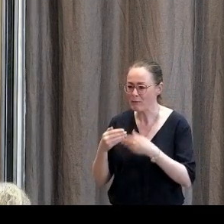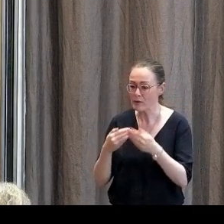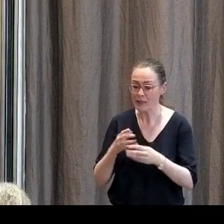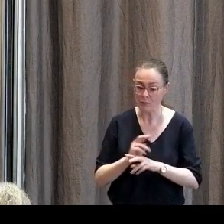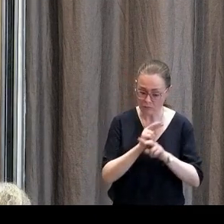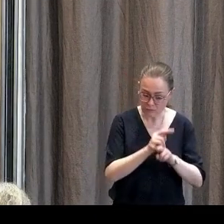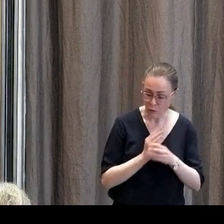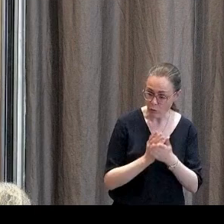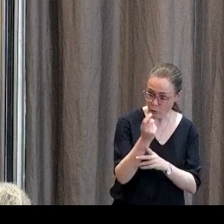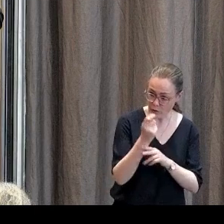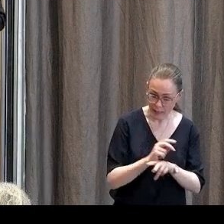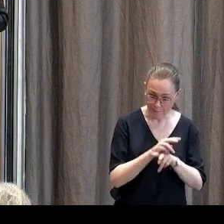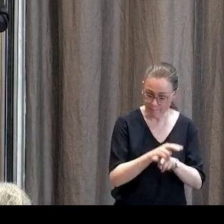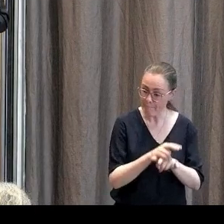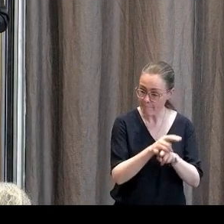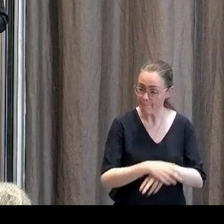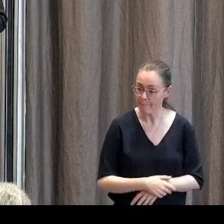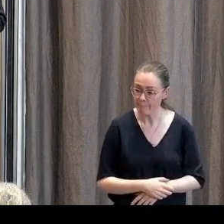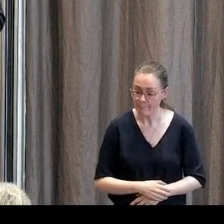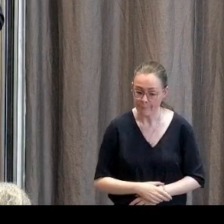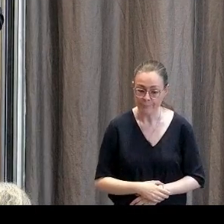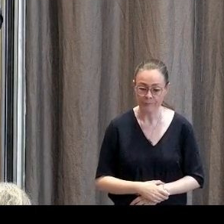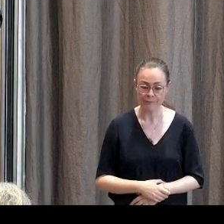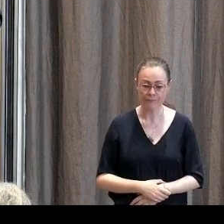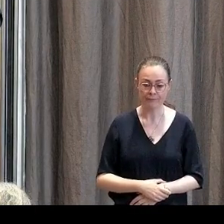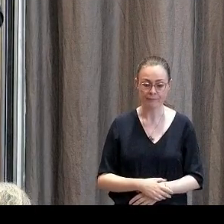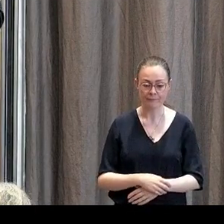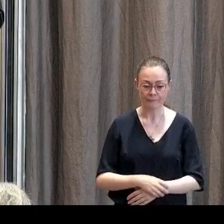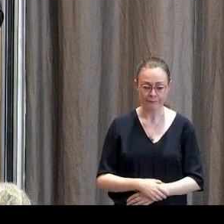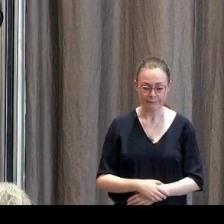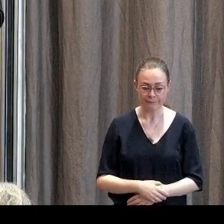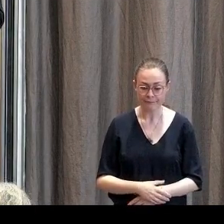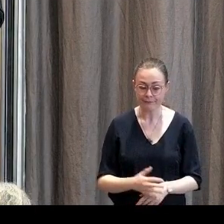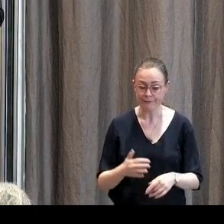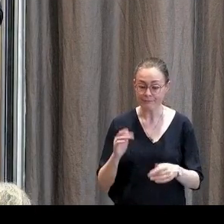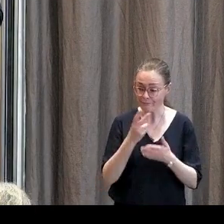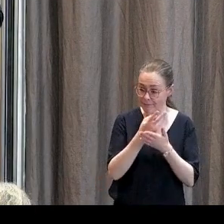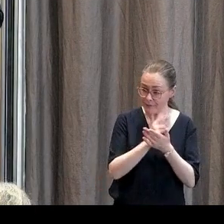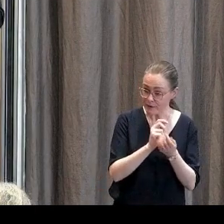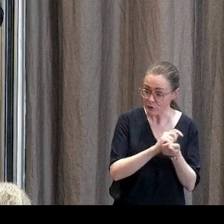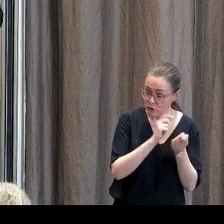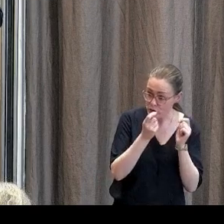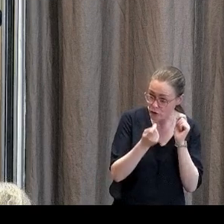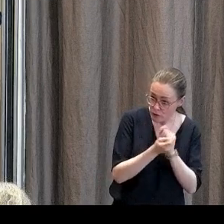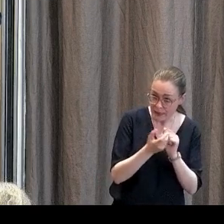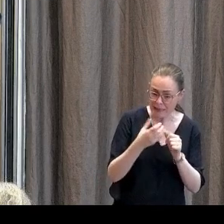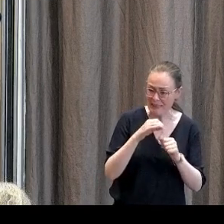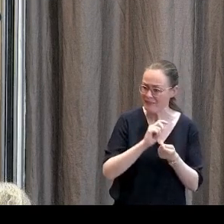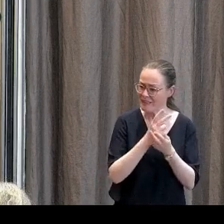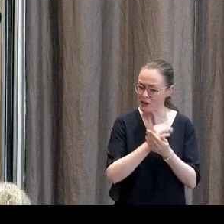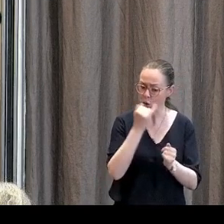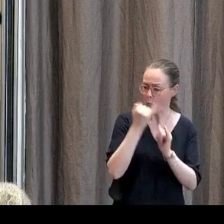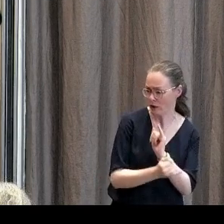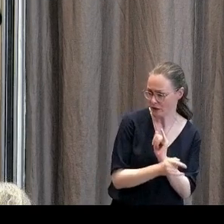the dogs over time at different times. And if the seizures change, particularly if they get